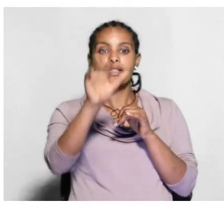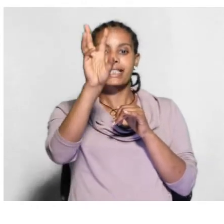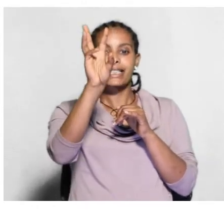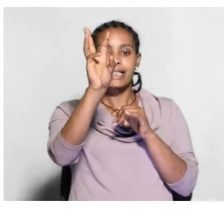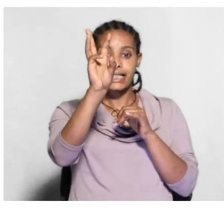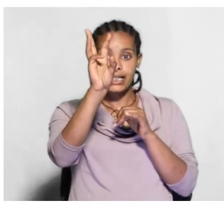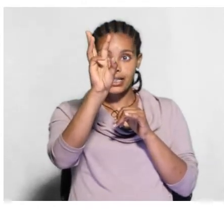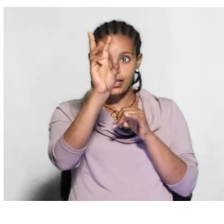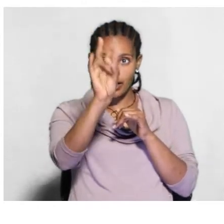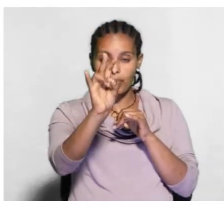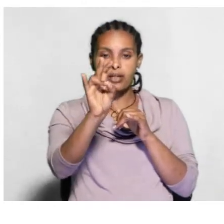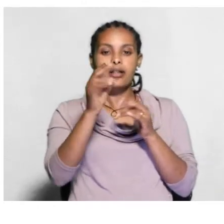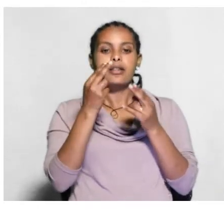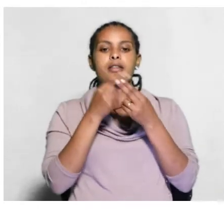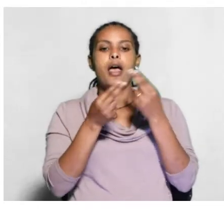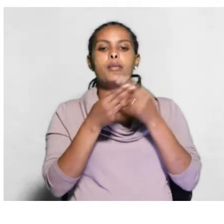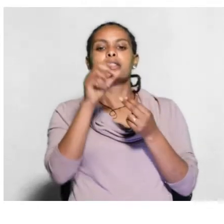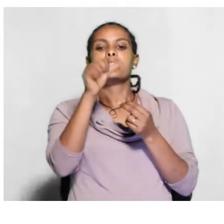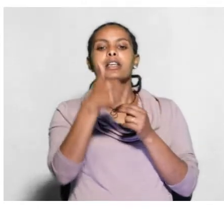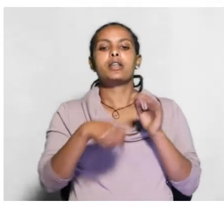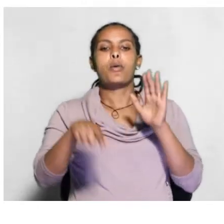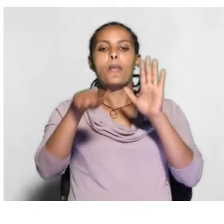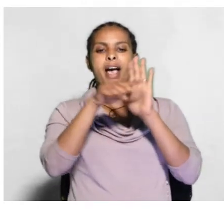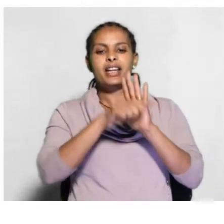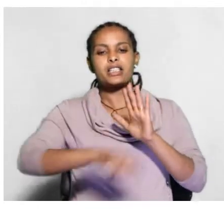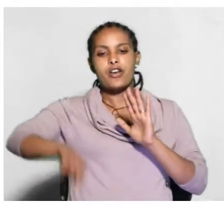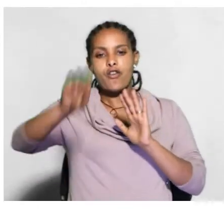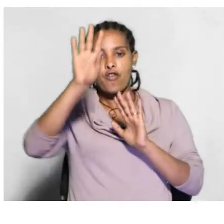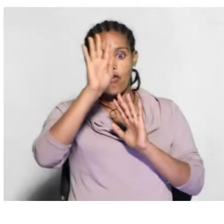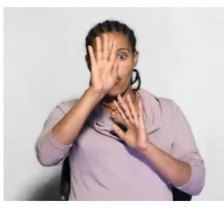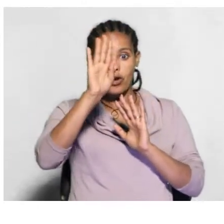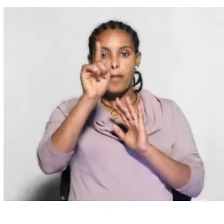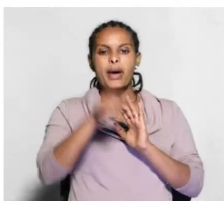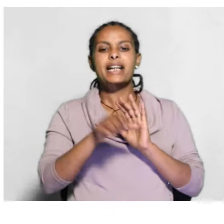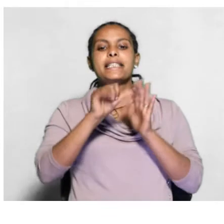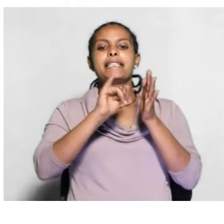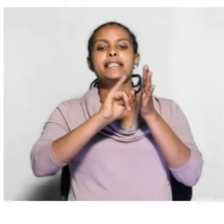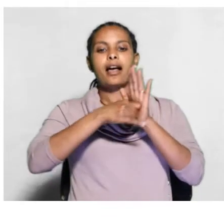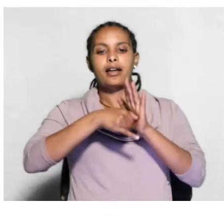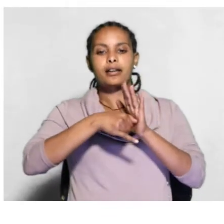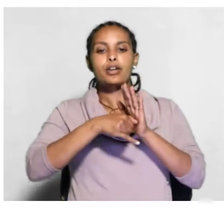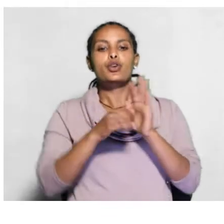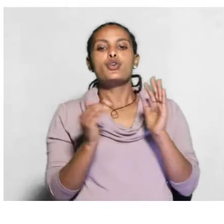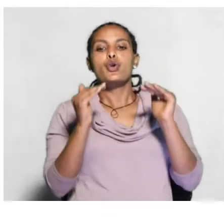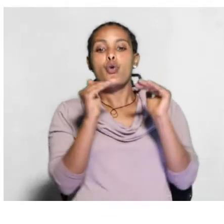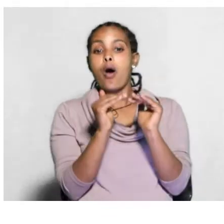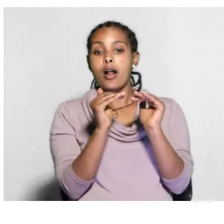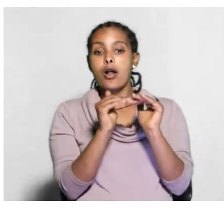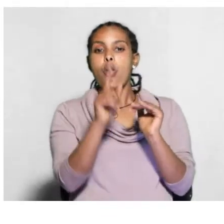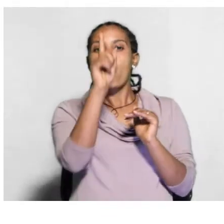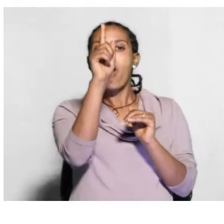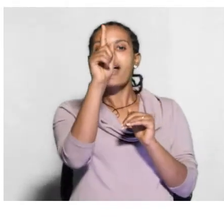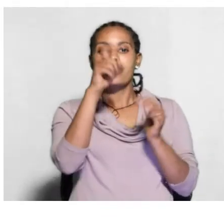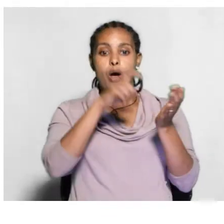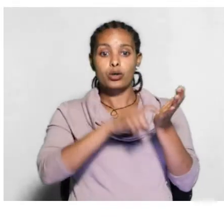5.7 times 10 to the power of minus 4 per second equal